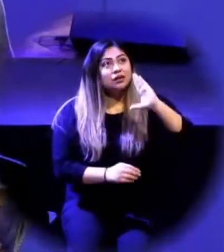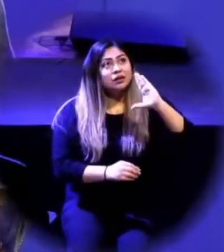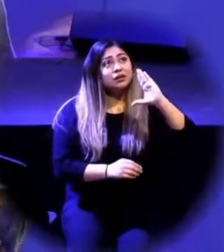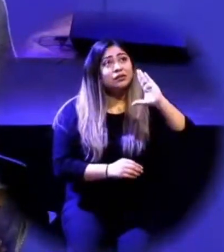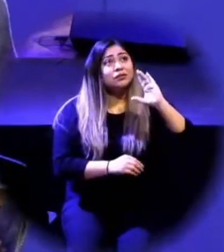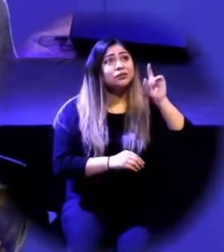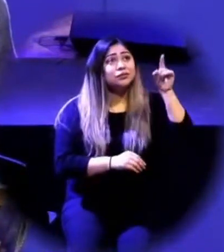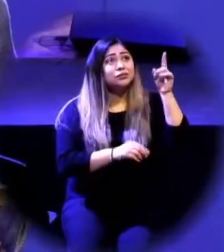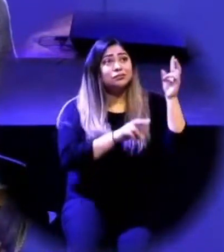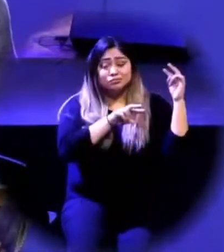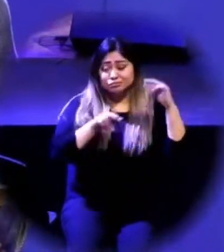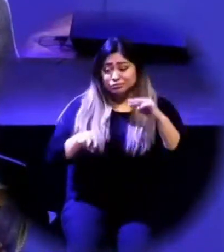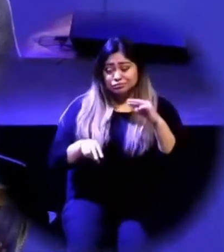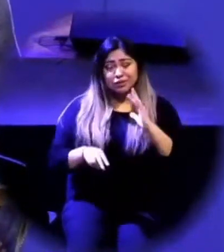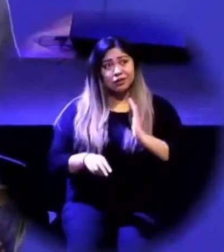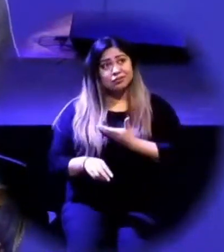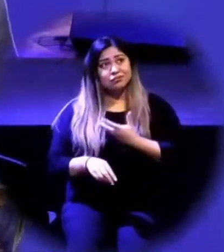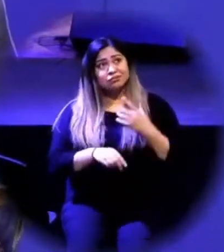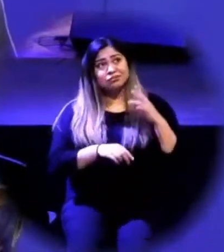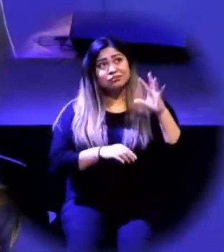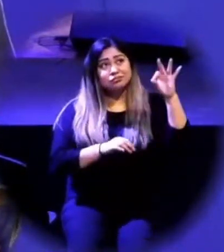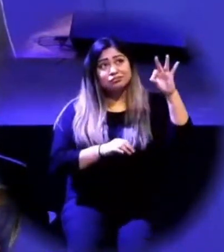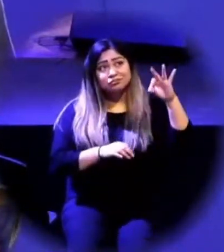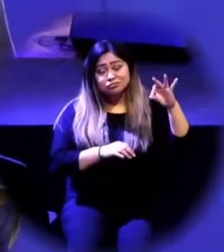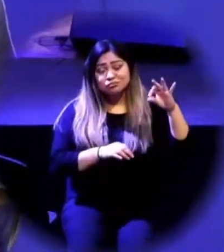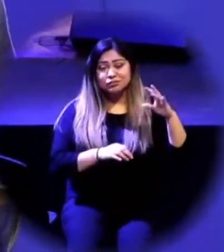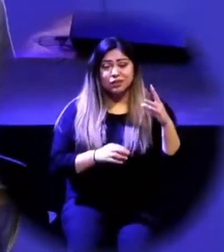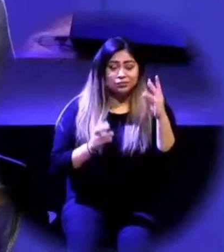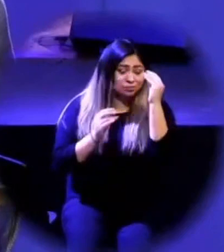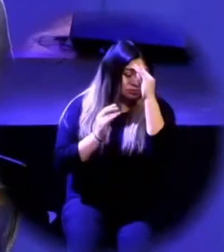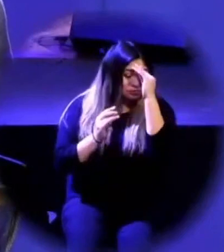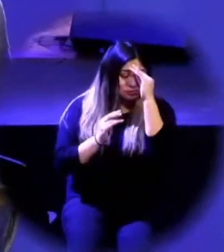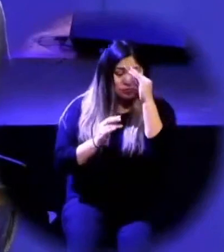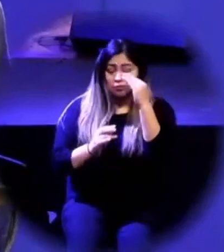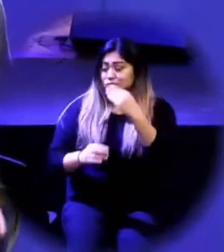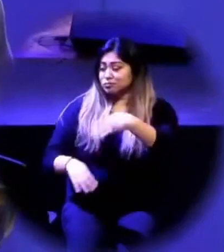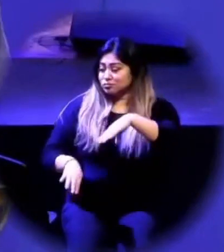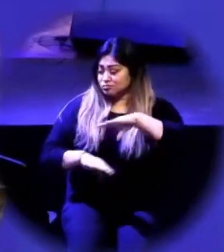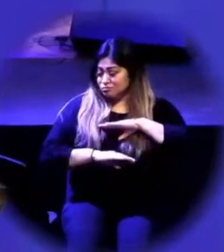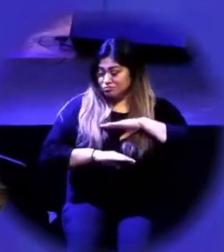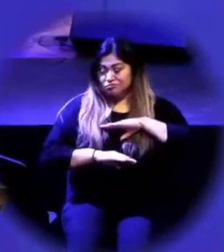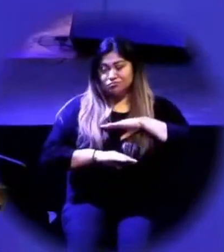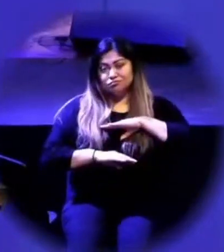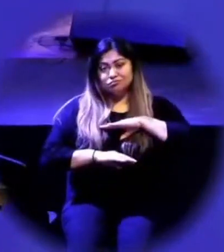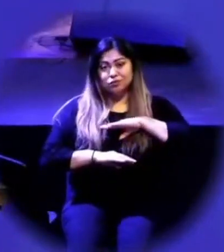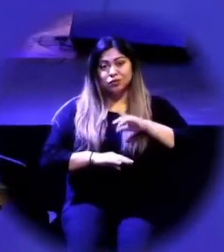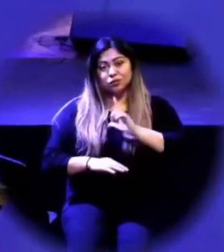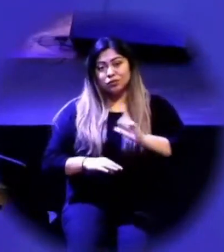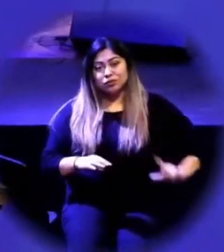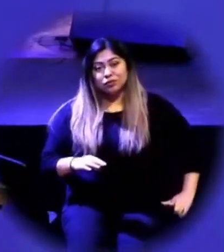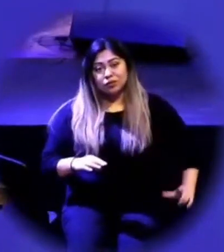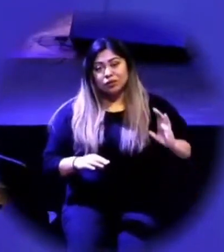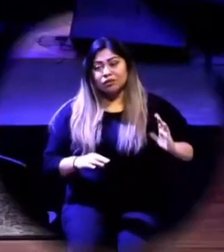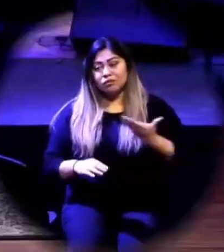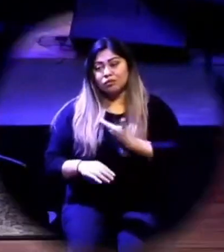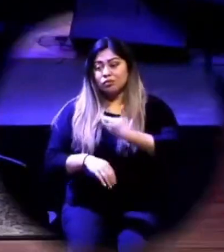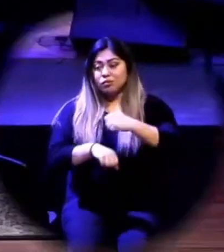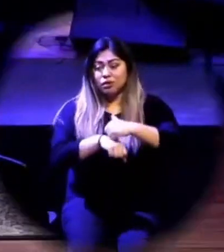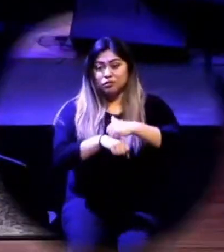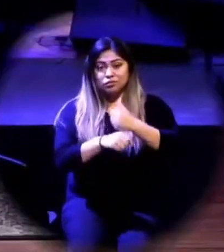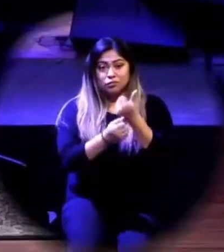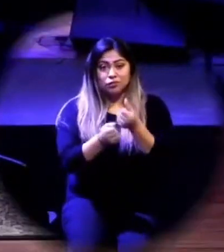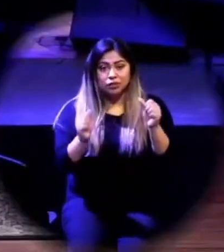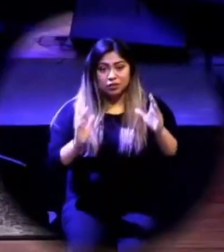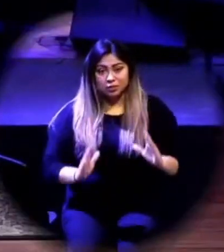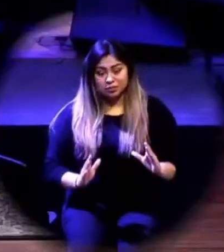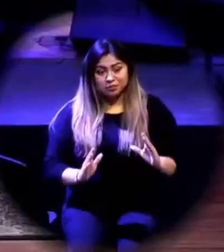your sight, O Lord, our rock and our redeemer. Amen. I've